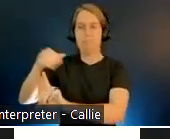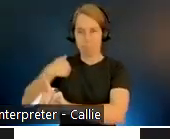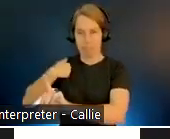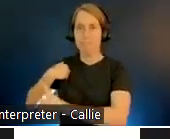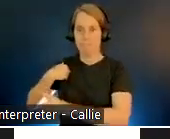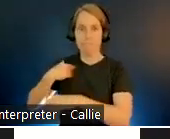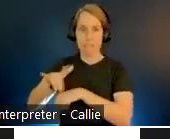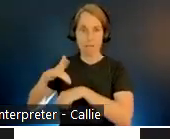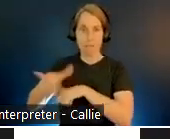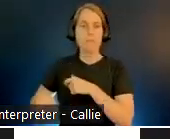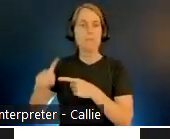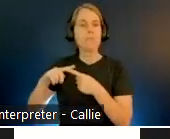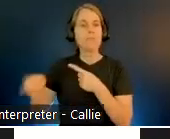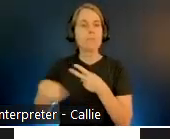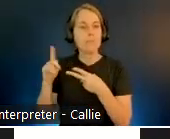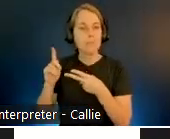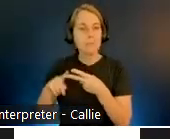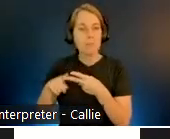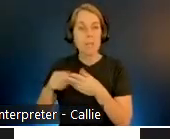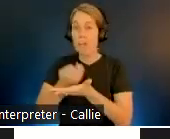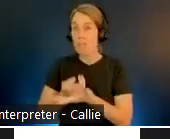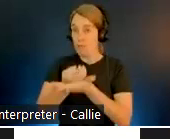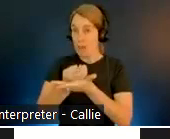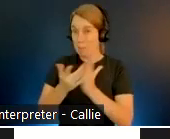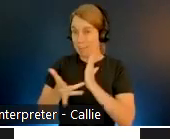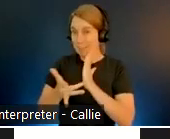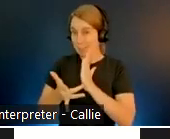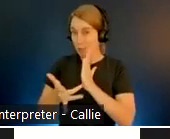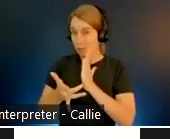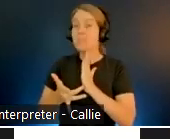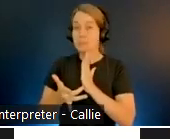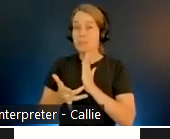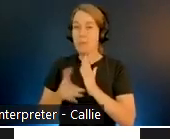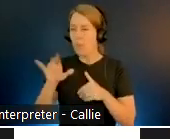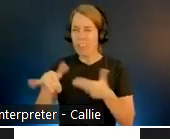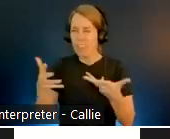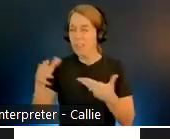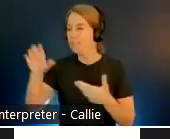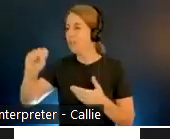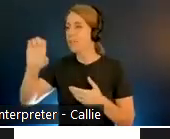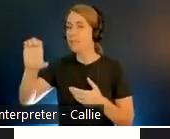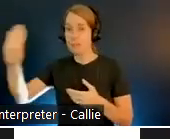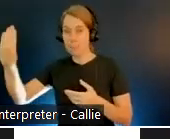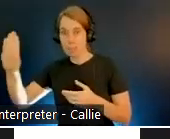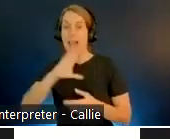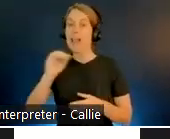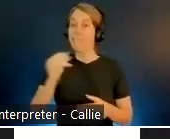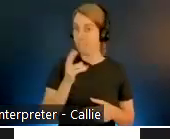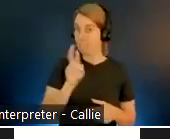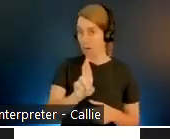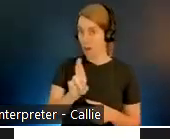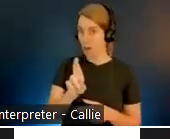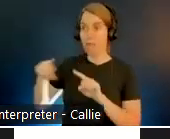great service. Both the Commission for the Blind and VR have some trained staff who are